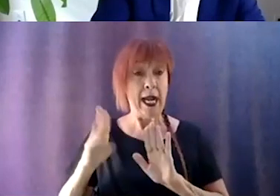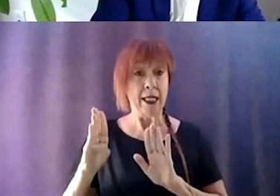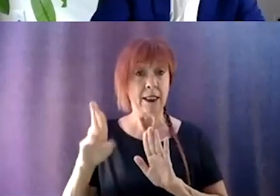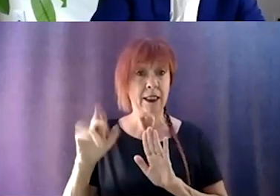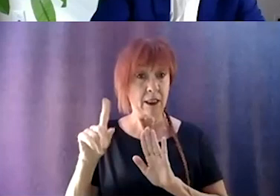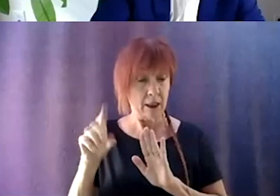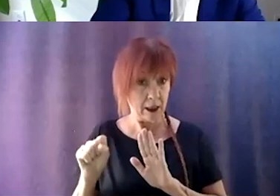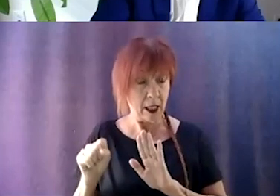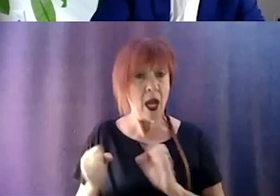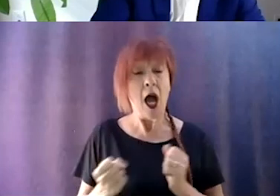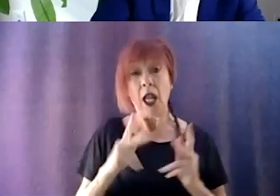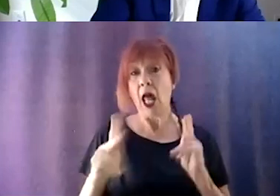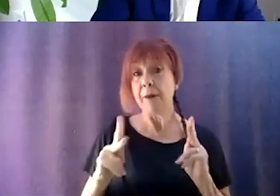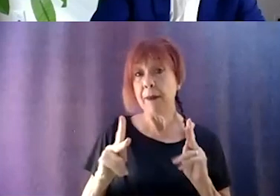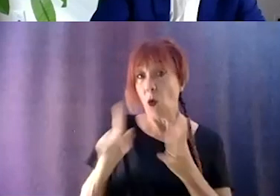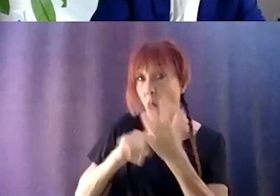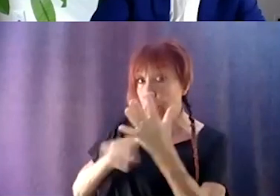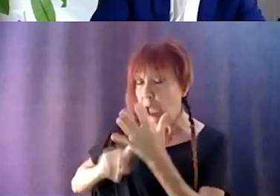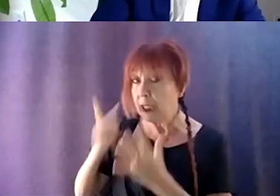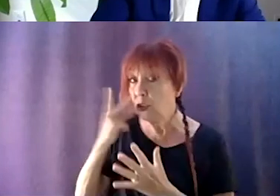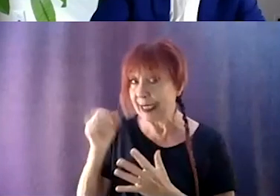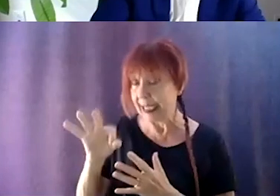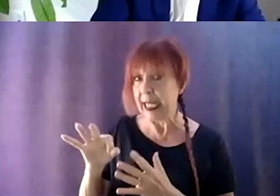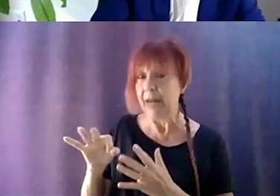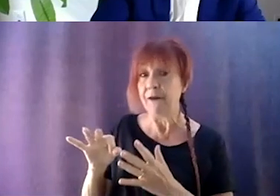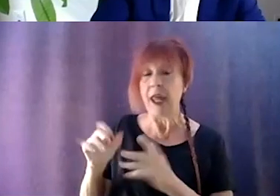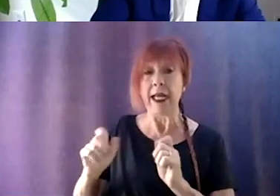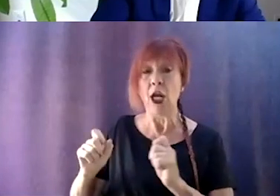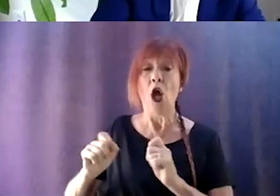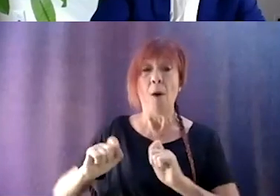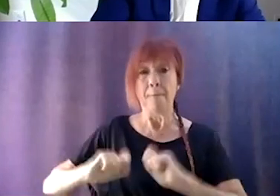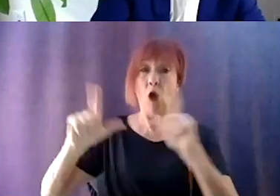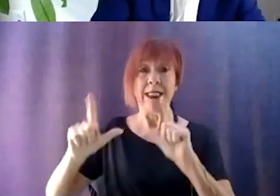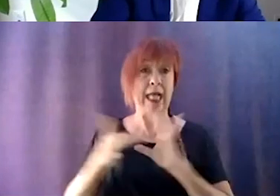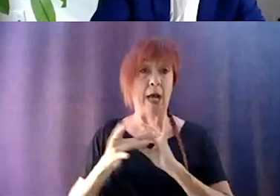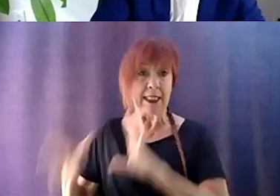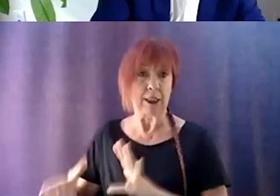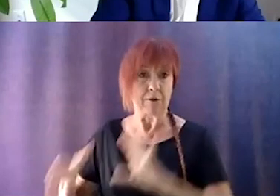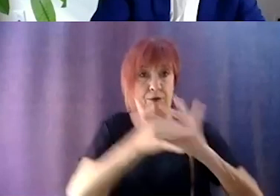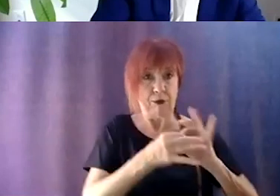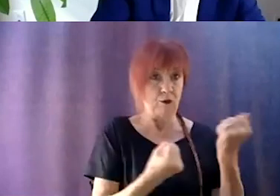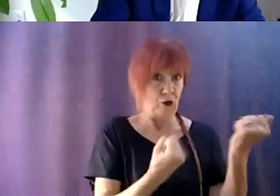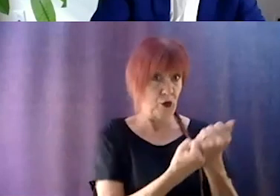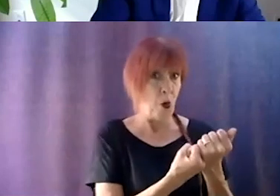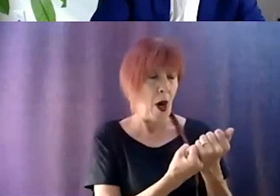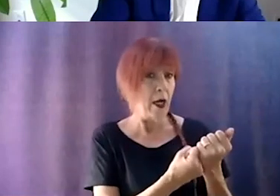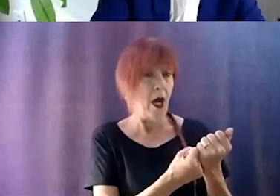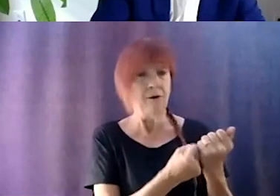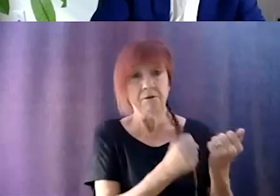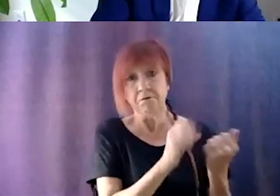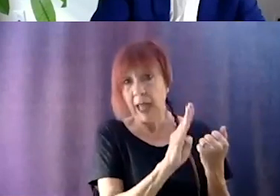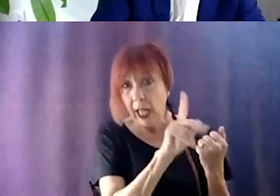you know, the pages to see if they had posted a message in solidarity, or what the cause was, or if they were doing a grant